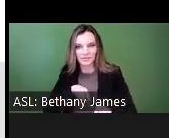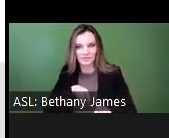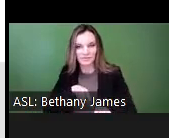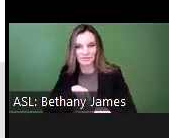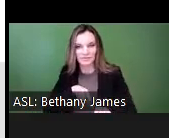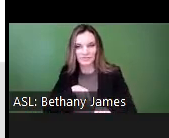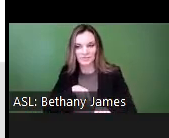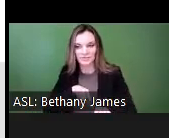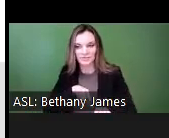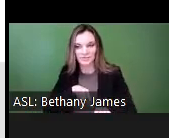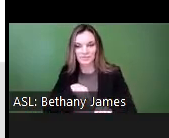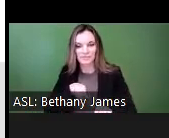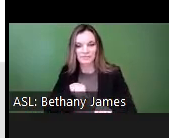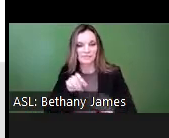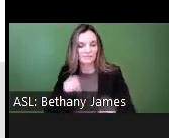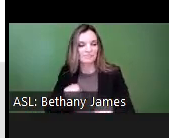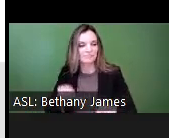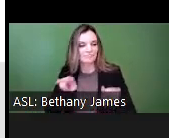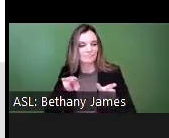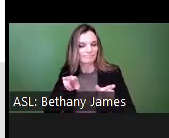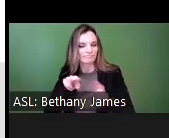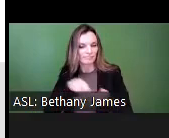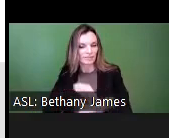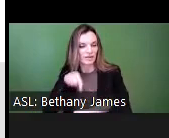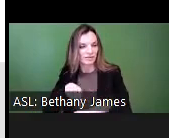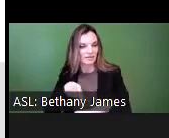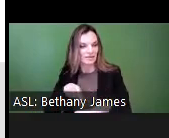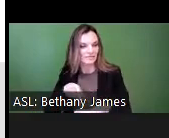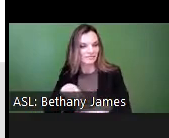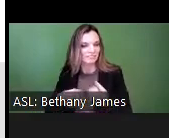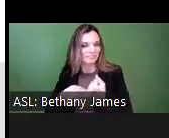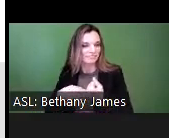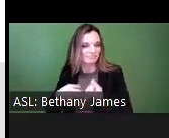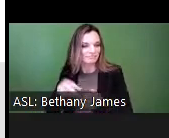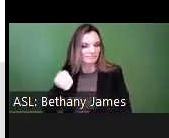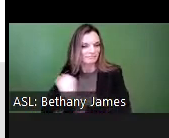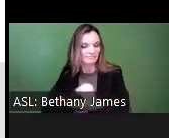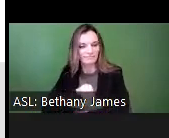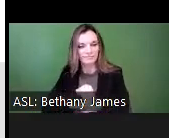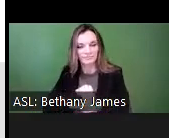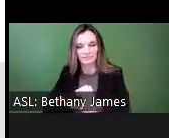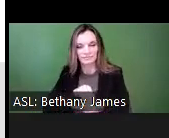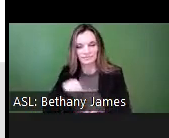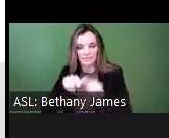like you can come back and review this as part of the transcript, so you can then have answers to your questions that you've